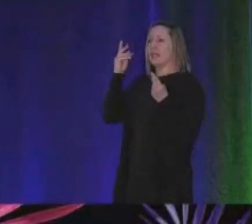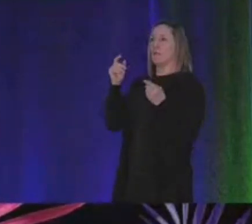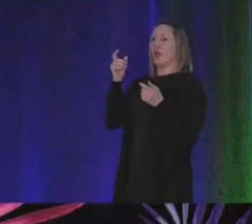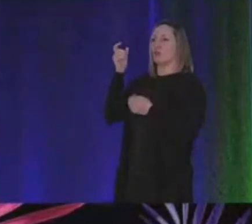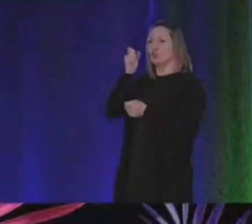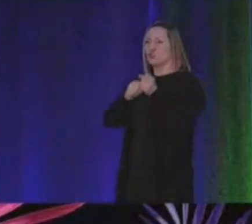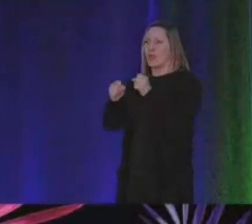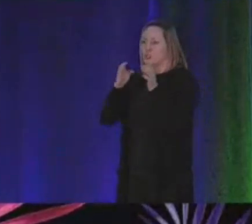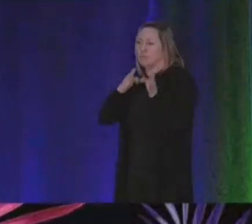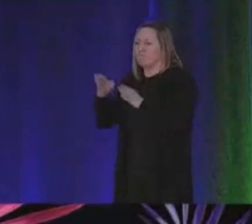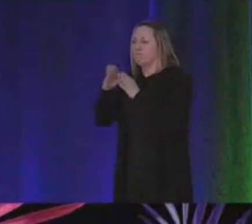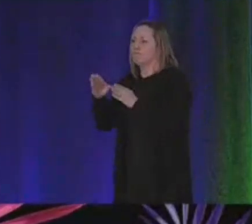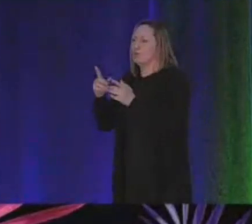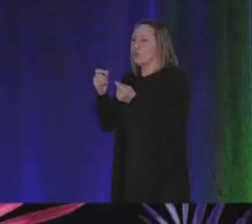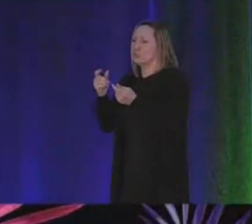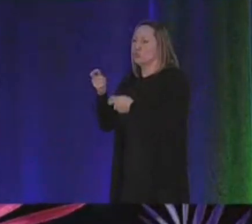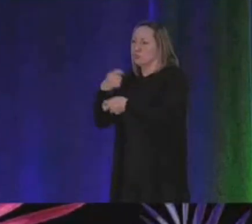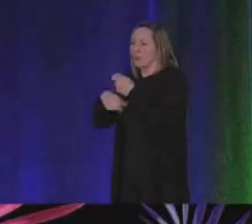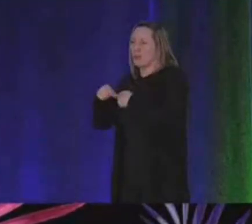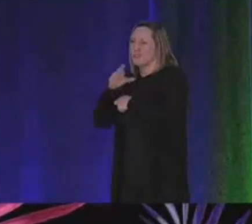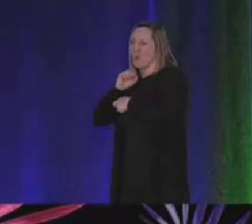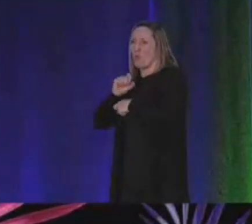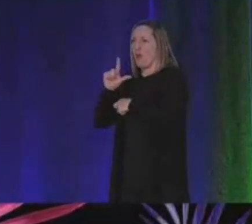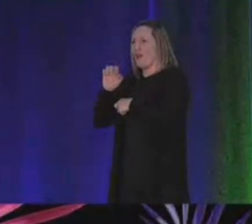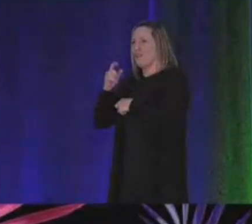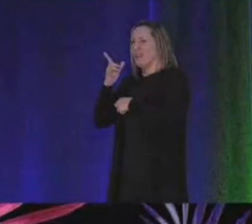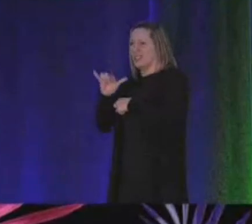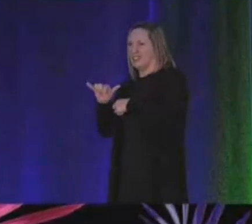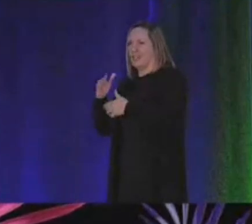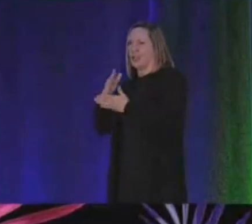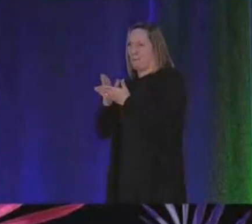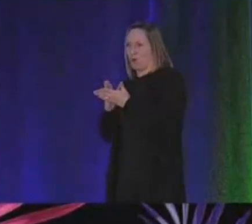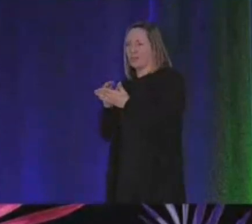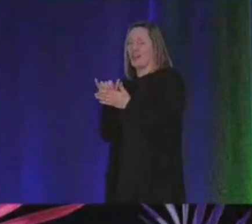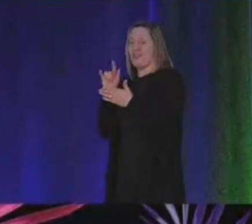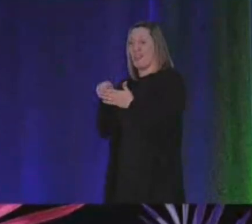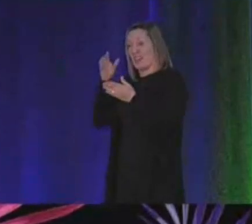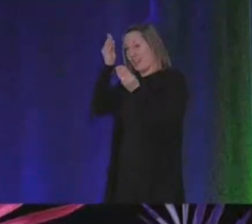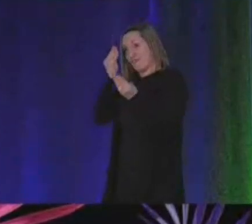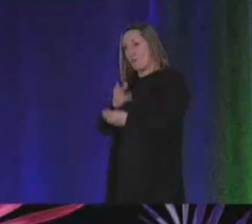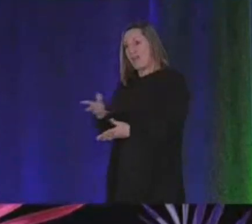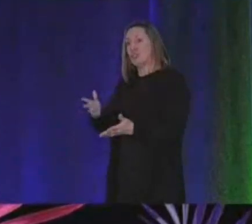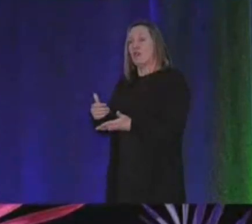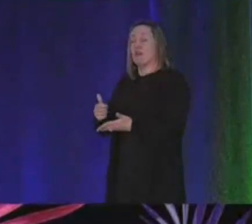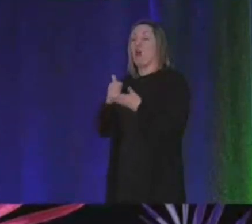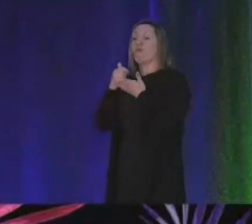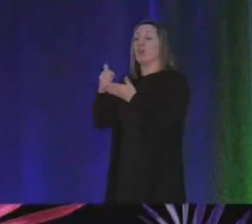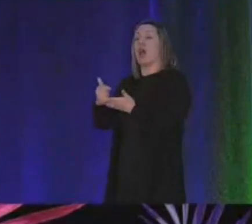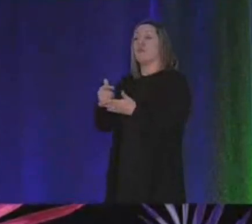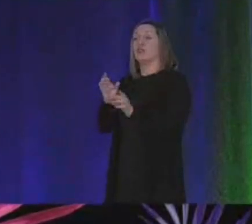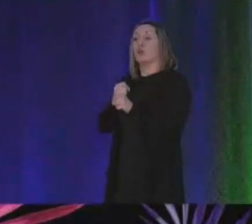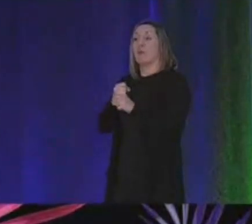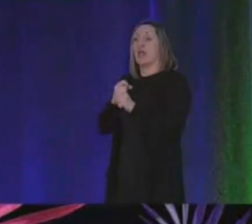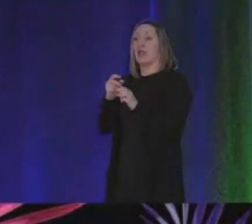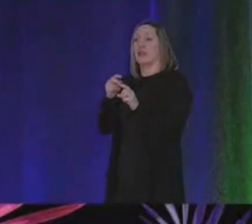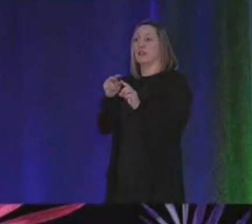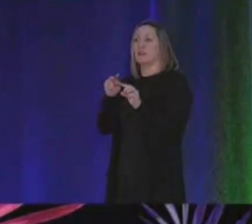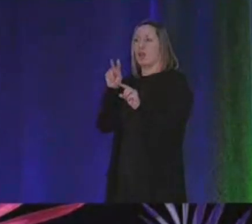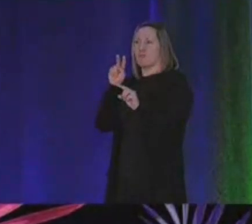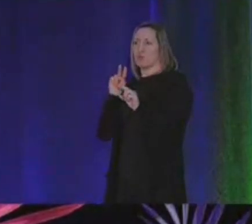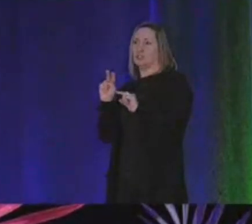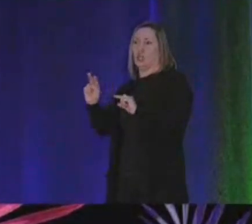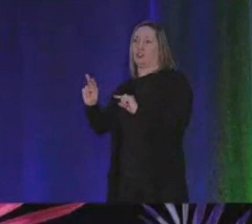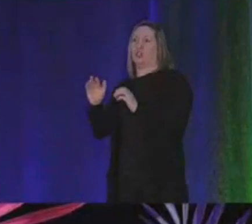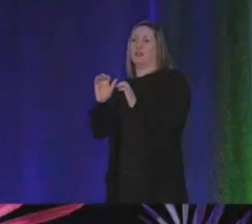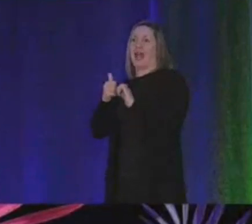to replace them or what to do with those legacy components. And also, this information is helpful to make kind of like a projection of like how adoption rate